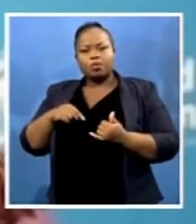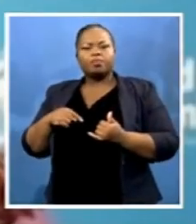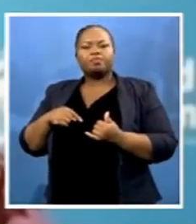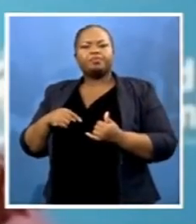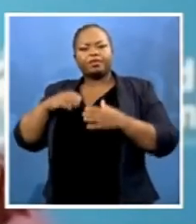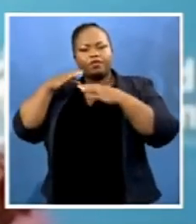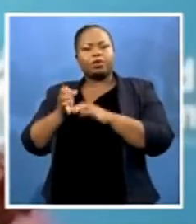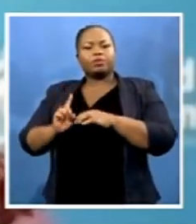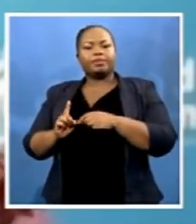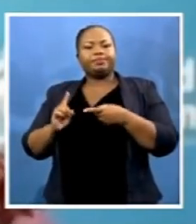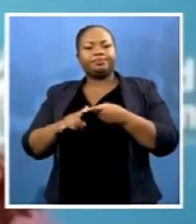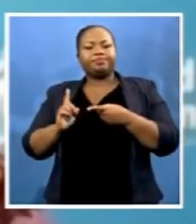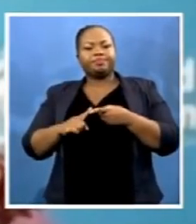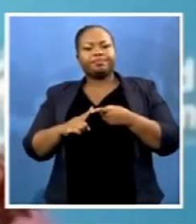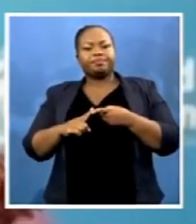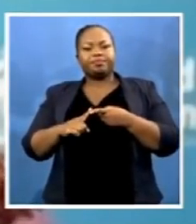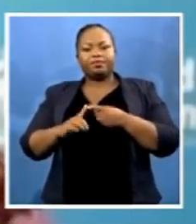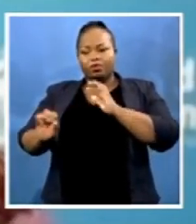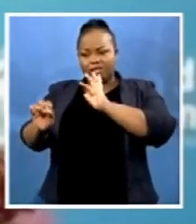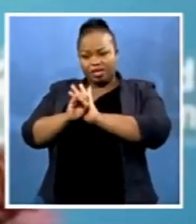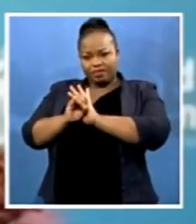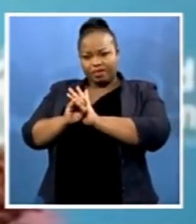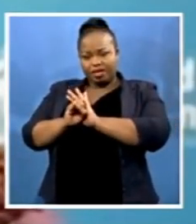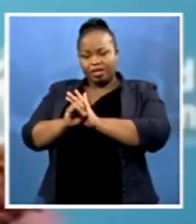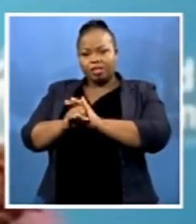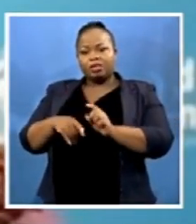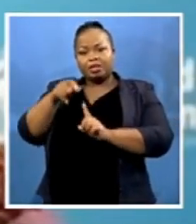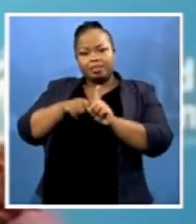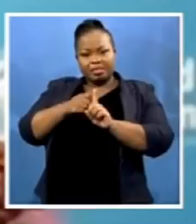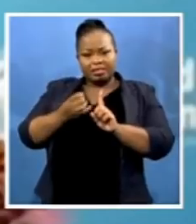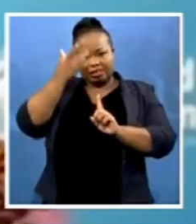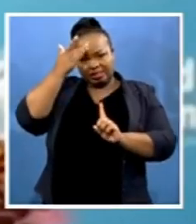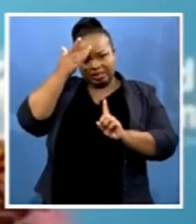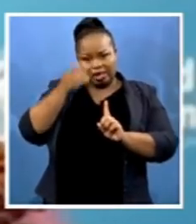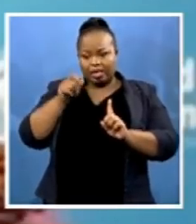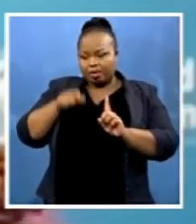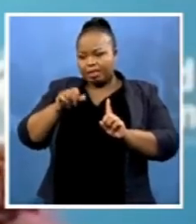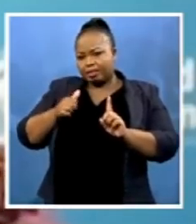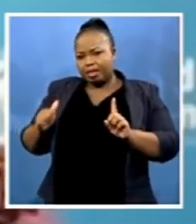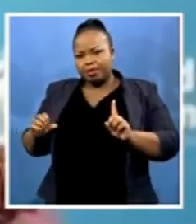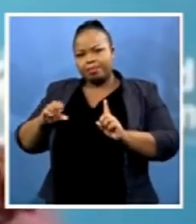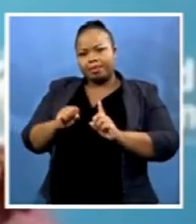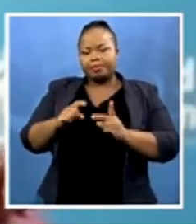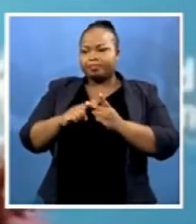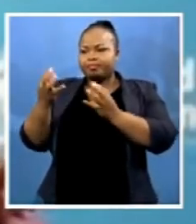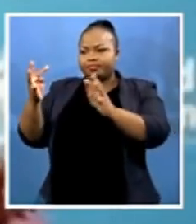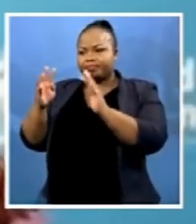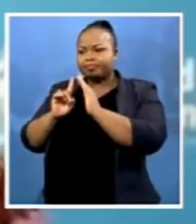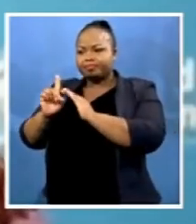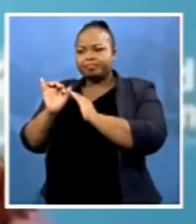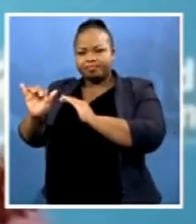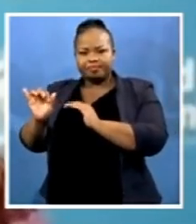identifying cases, contact tracing, isolating the cases, quarantining people where necessary, and then in addition to that,